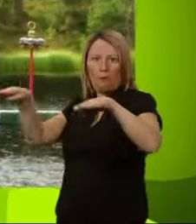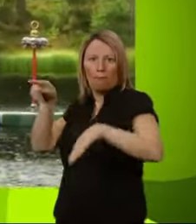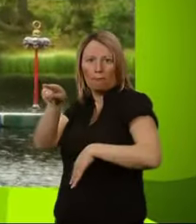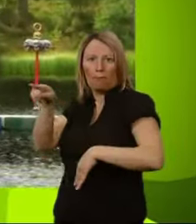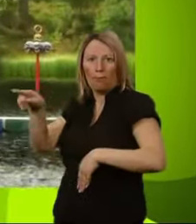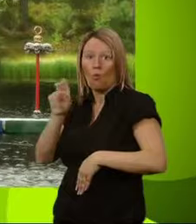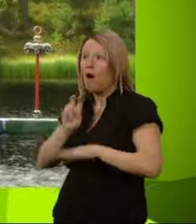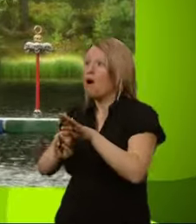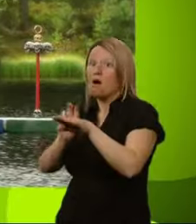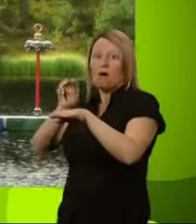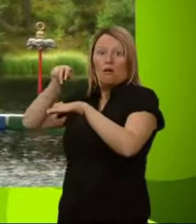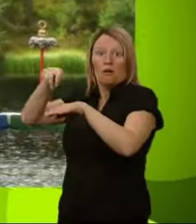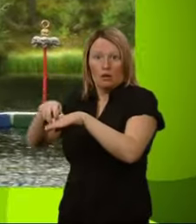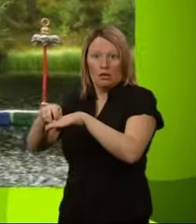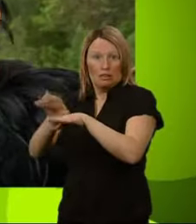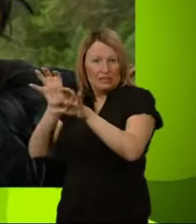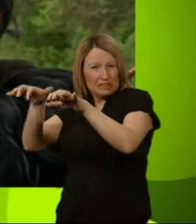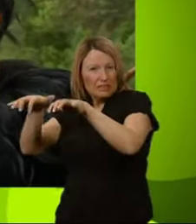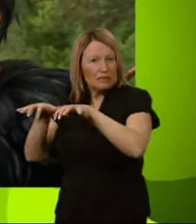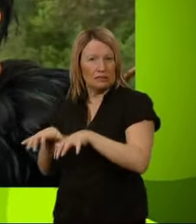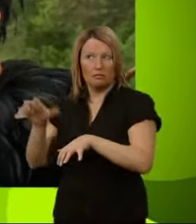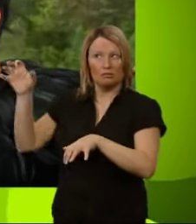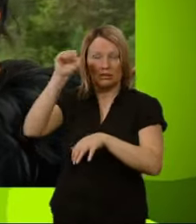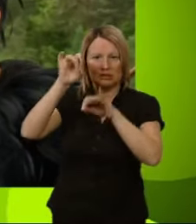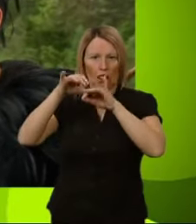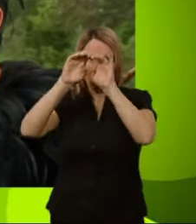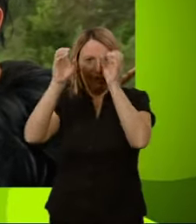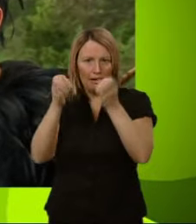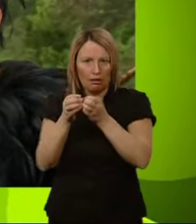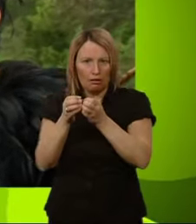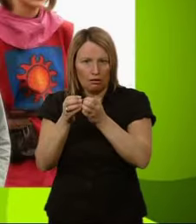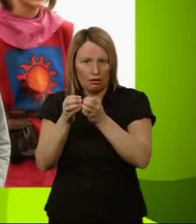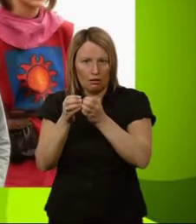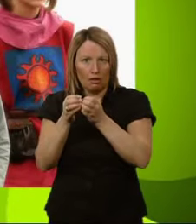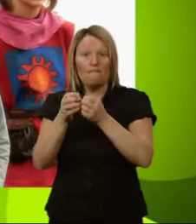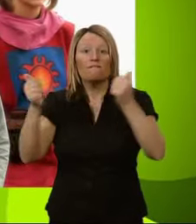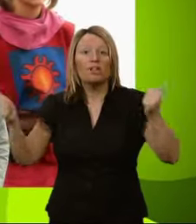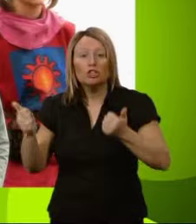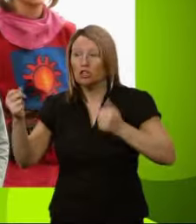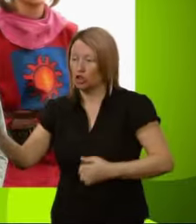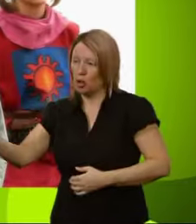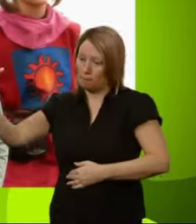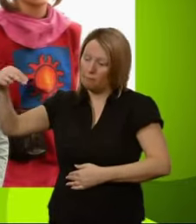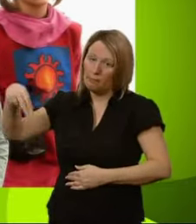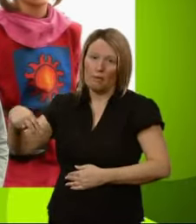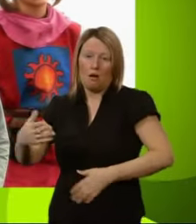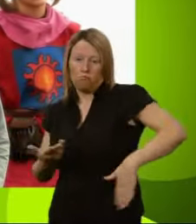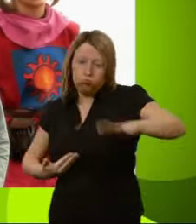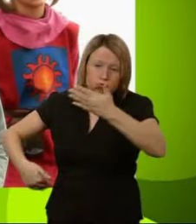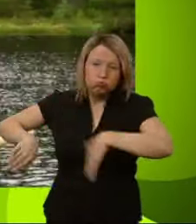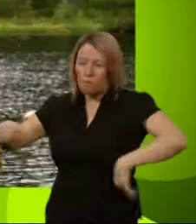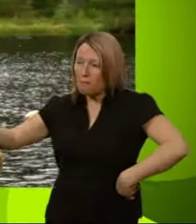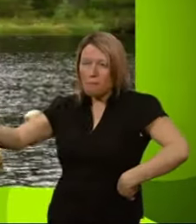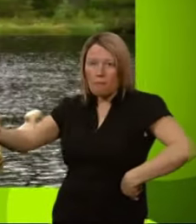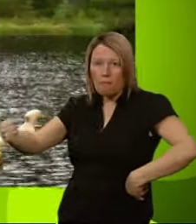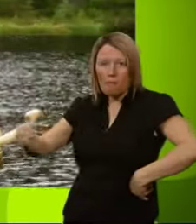Upon reaching it, you must haul yourself aboard and claim a single gold ring. Then you must plunge yourself back into these icy